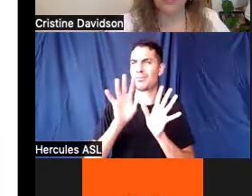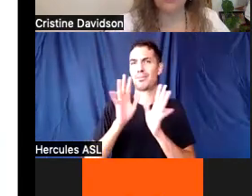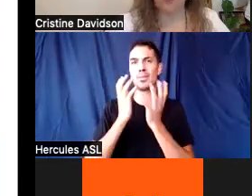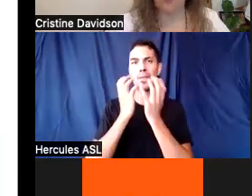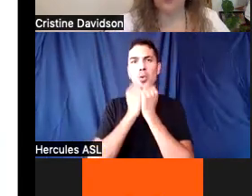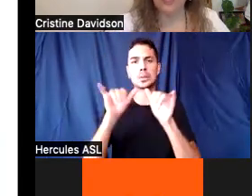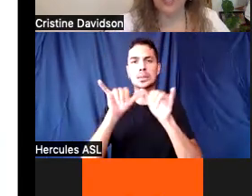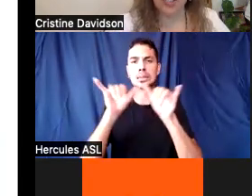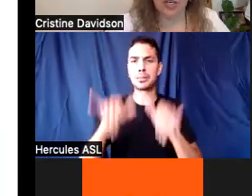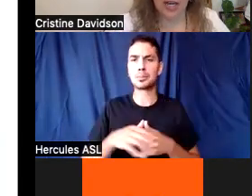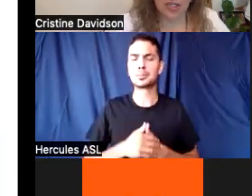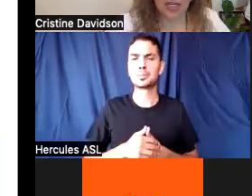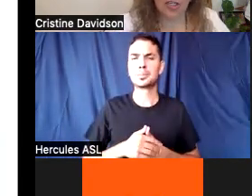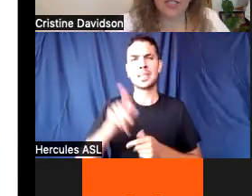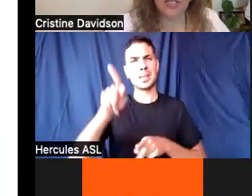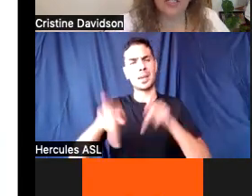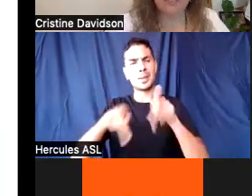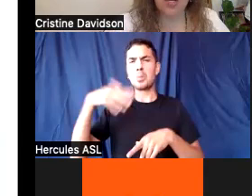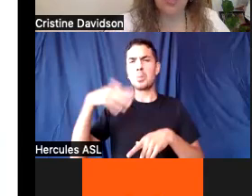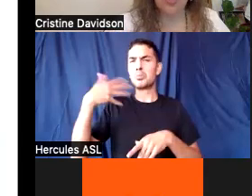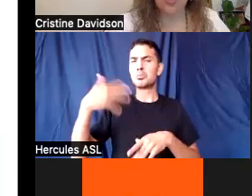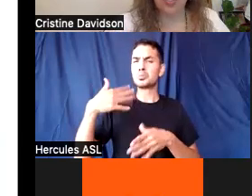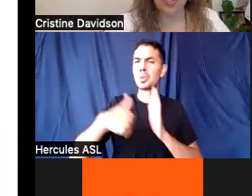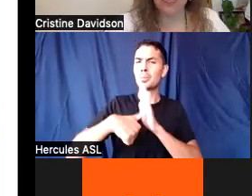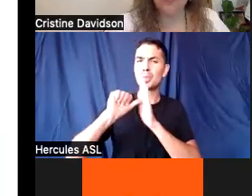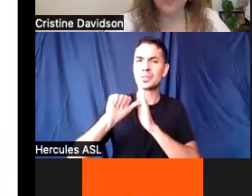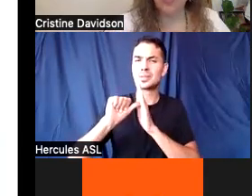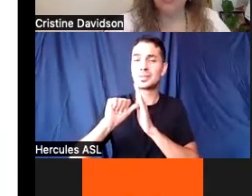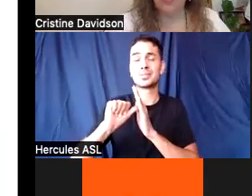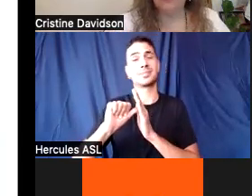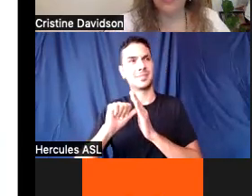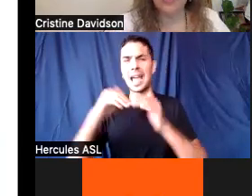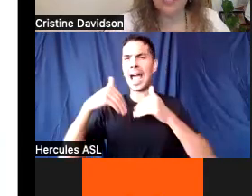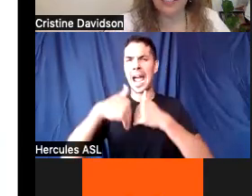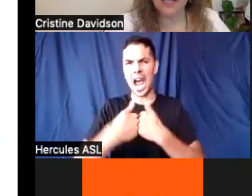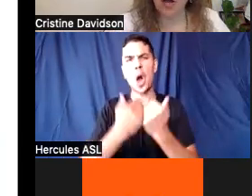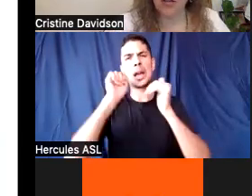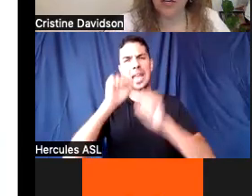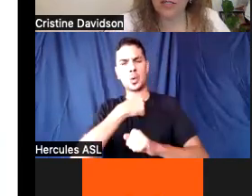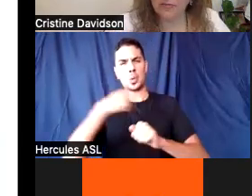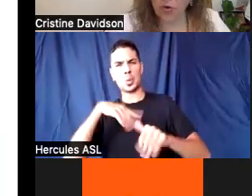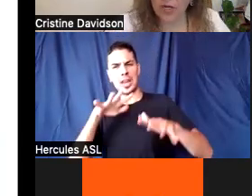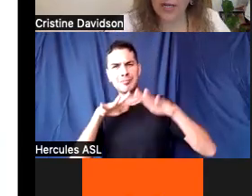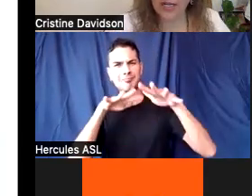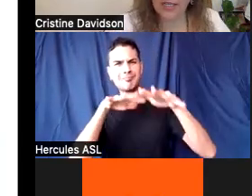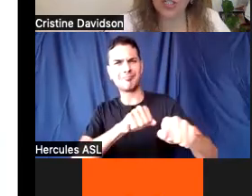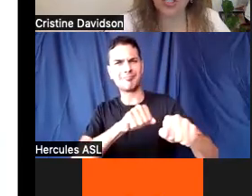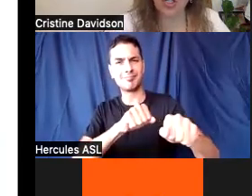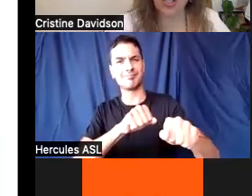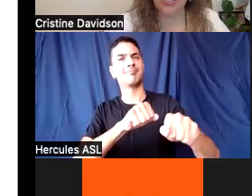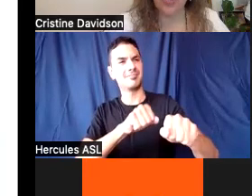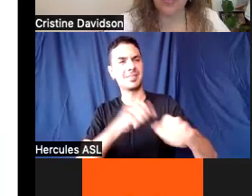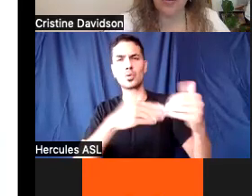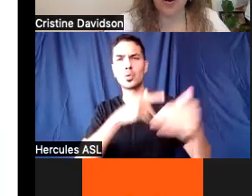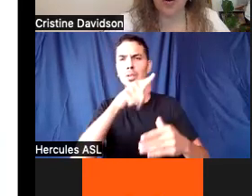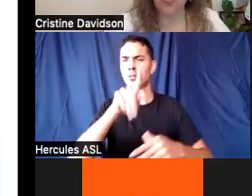we replace her old and ancient education system, her culture. For if the Indians think that all that is foreign and English is